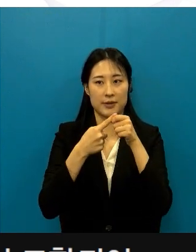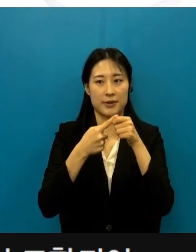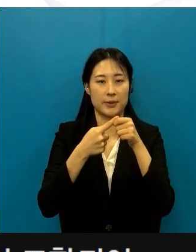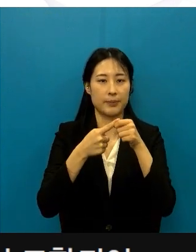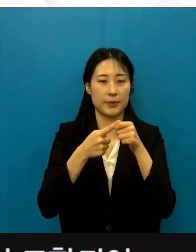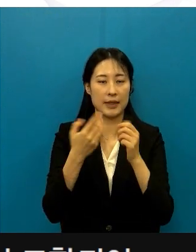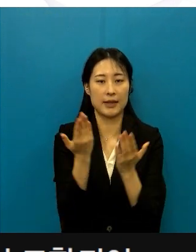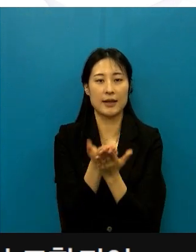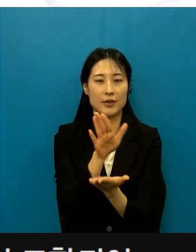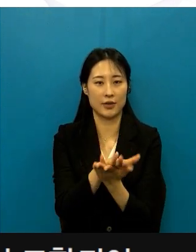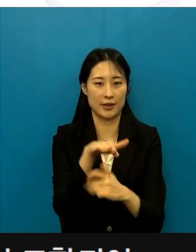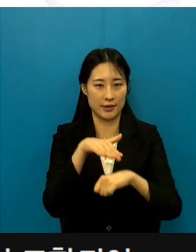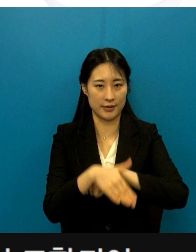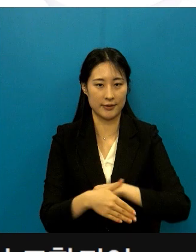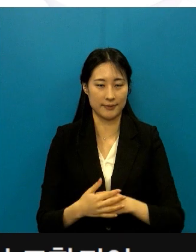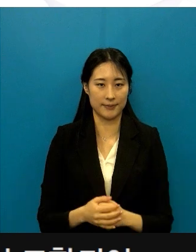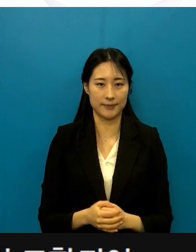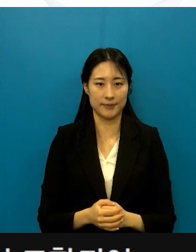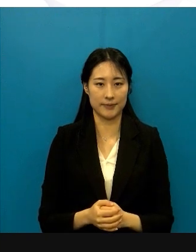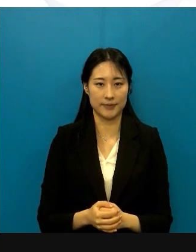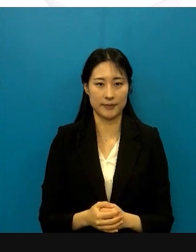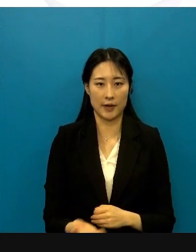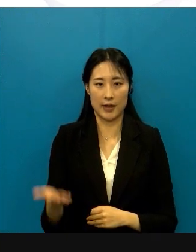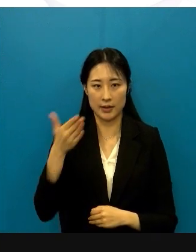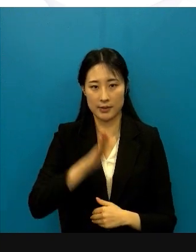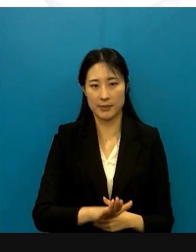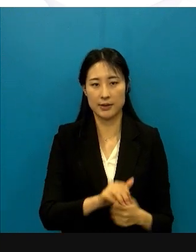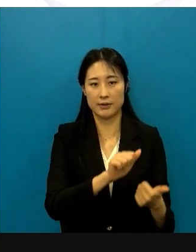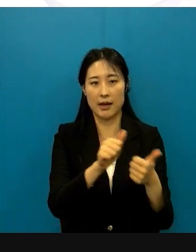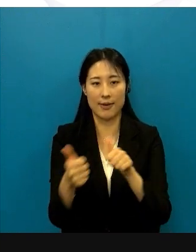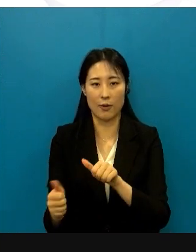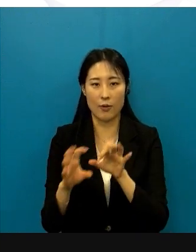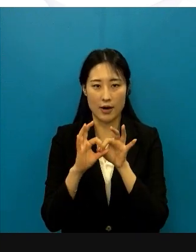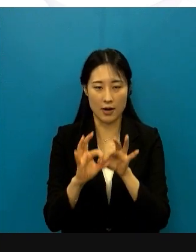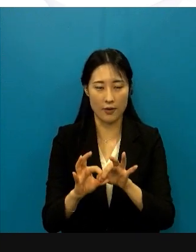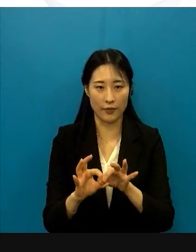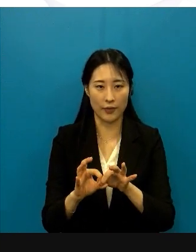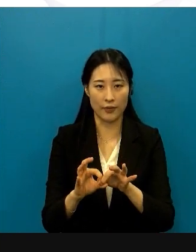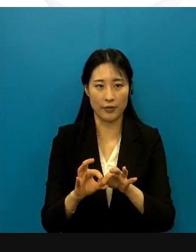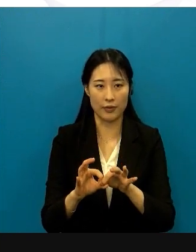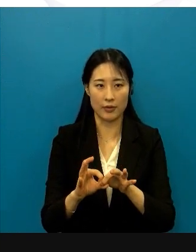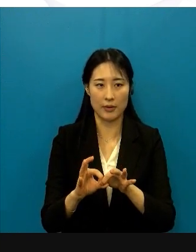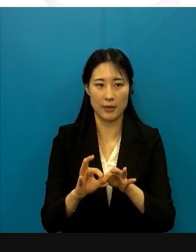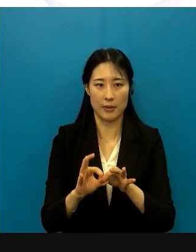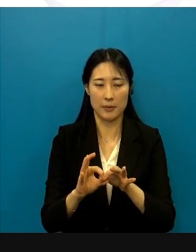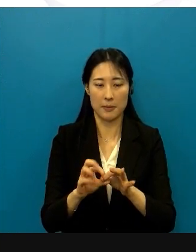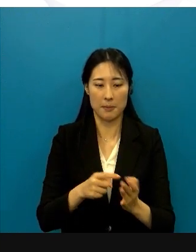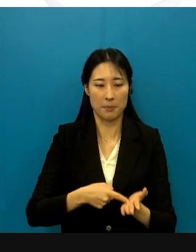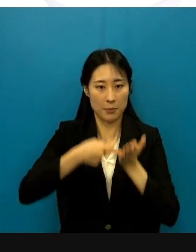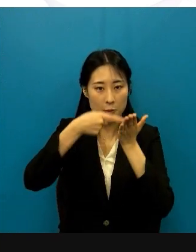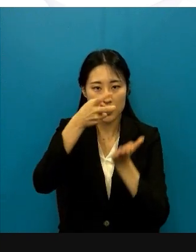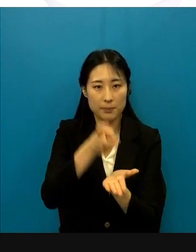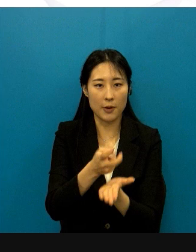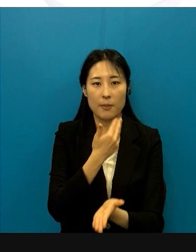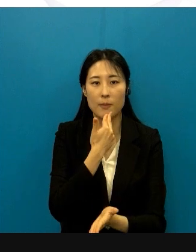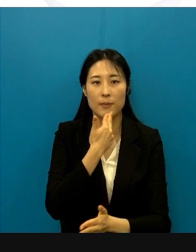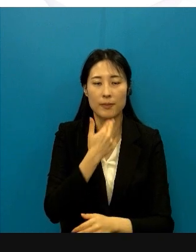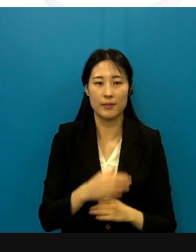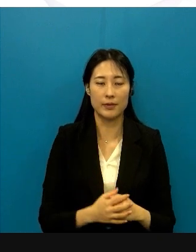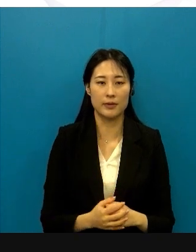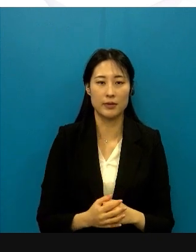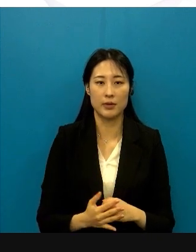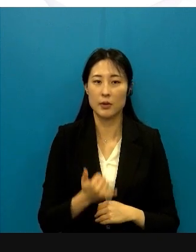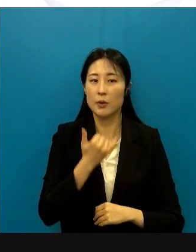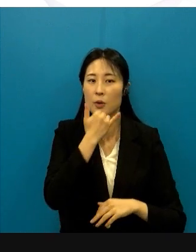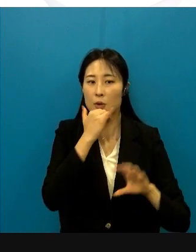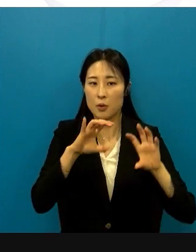or dying. And we can contrast that with the legal landscape in Germany, where we